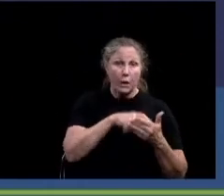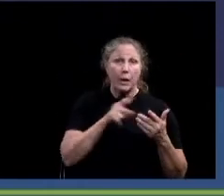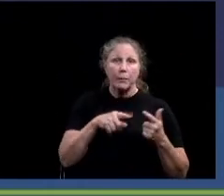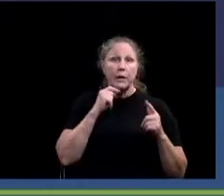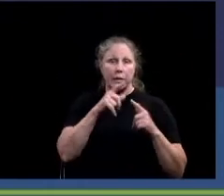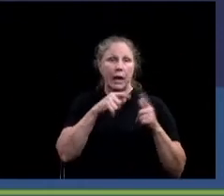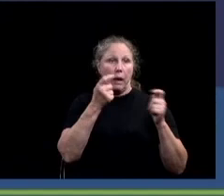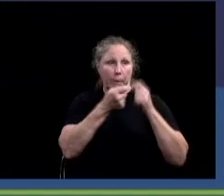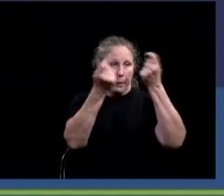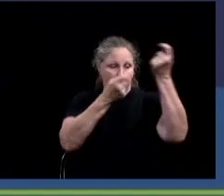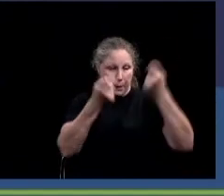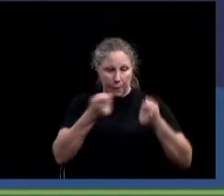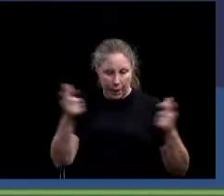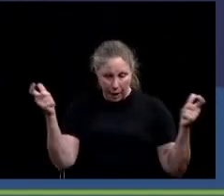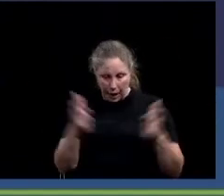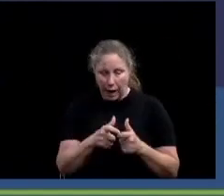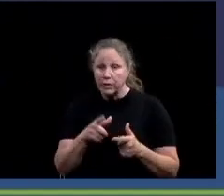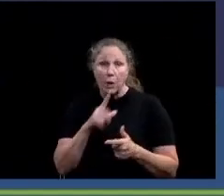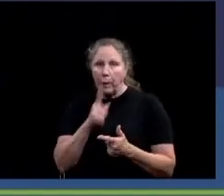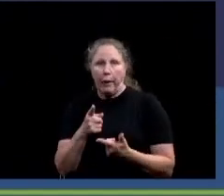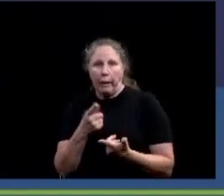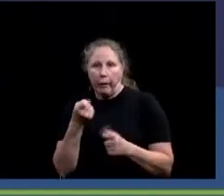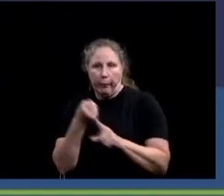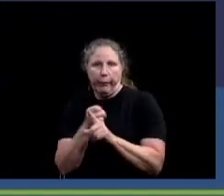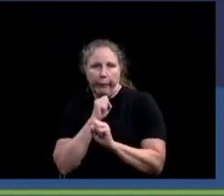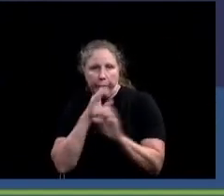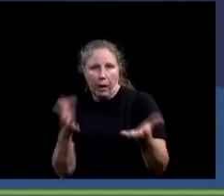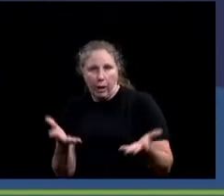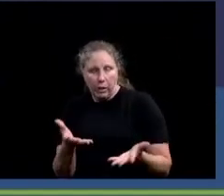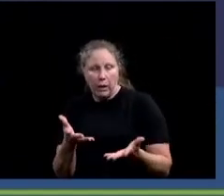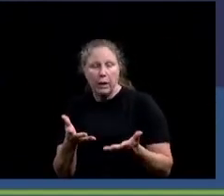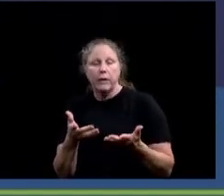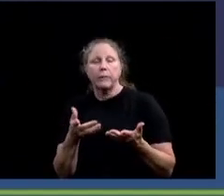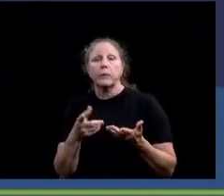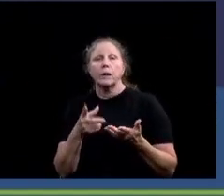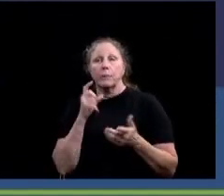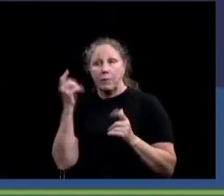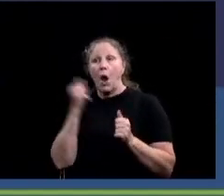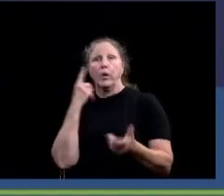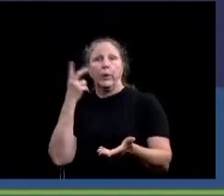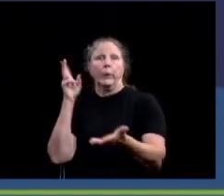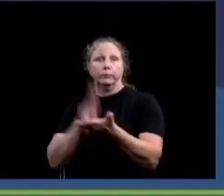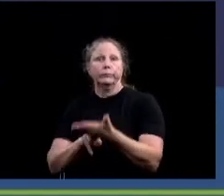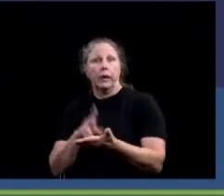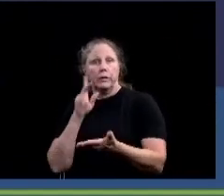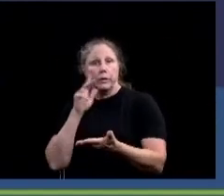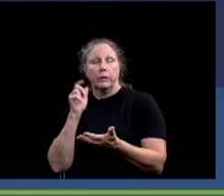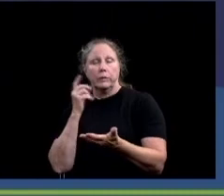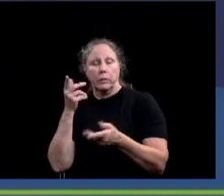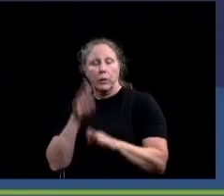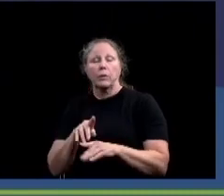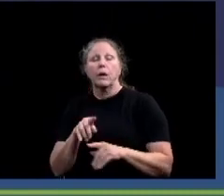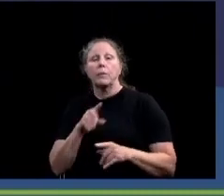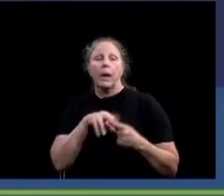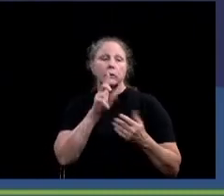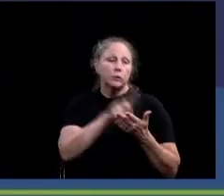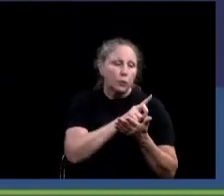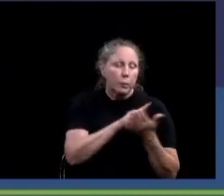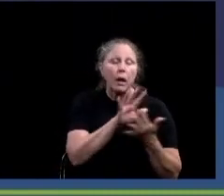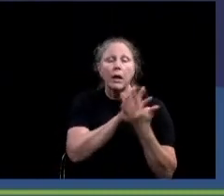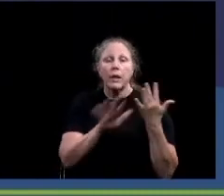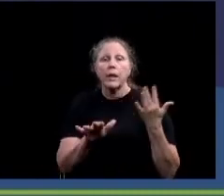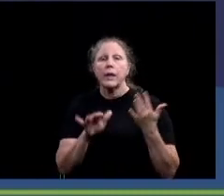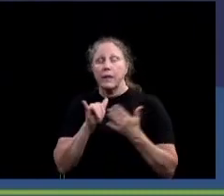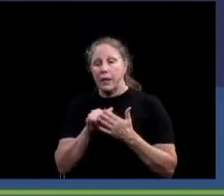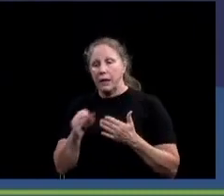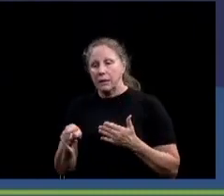got to an agreeable act to address racial profiling and any of those things. And it ended up being a mental health bill,